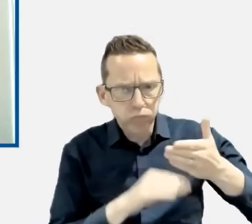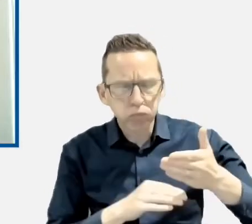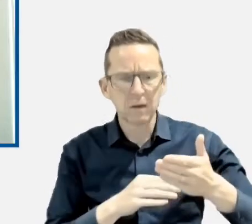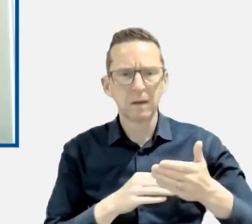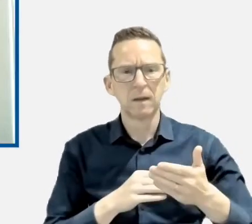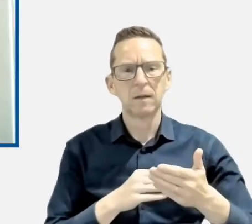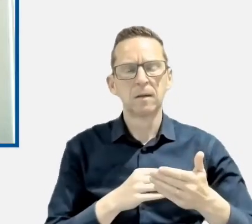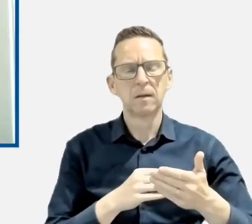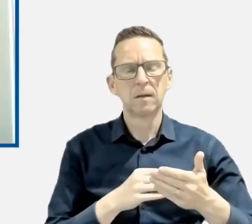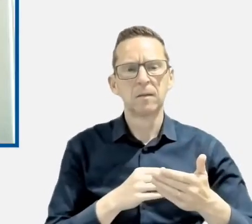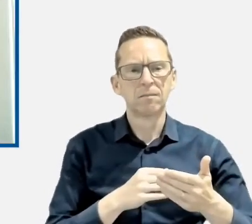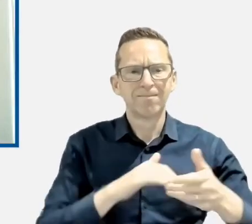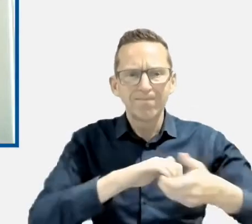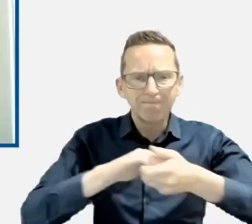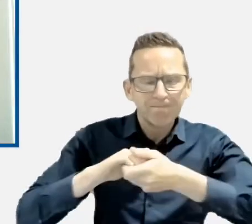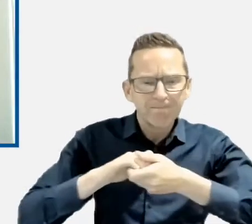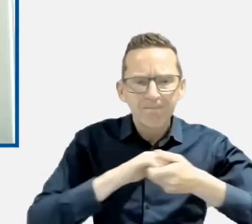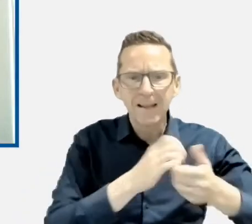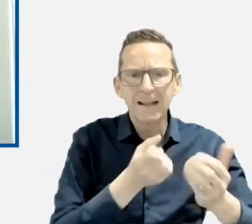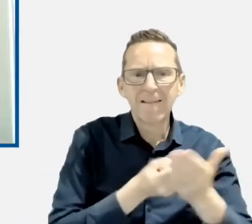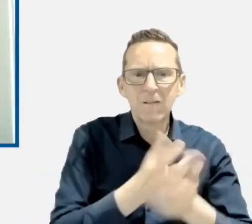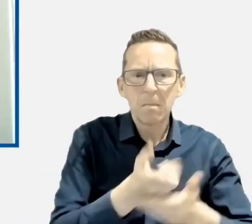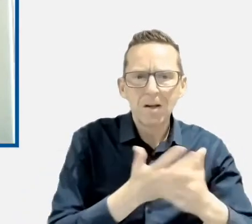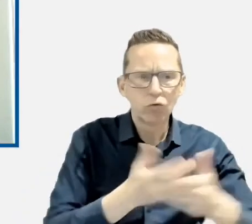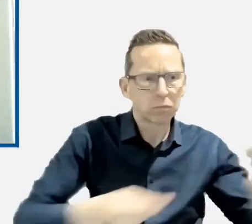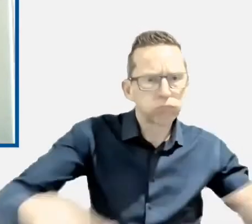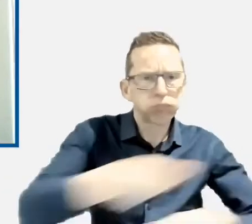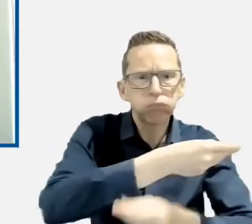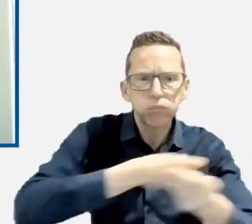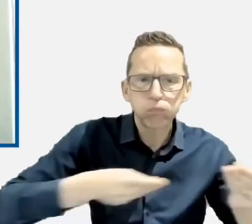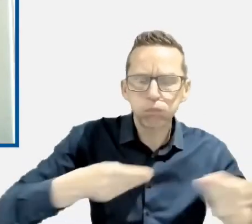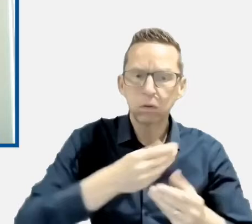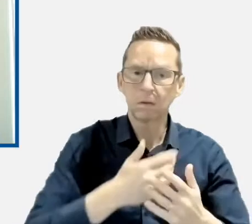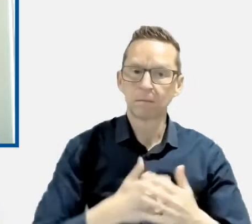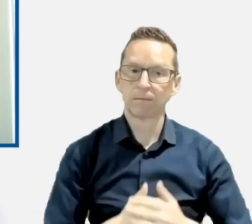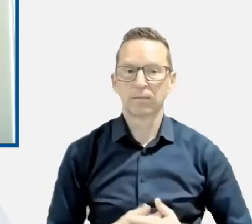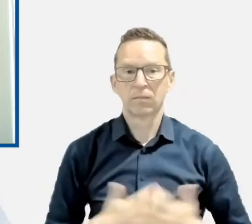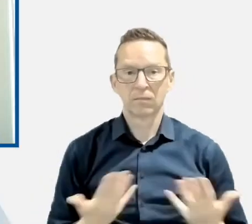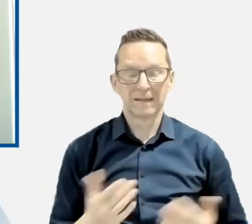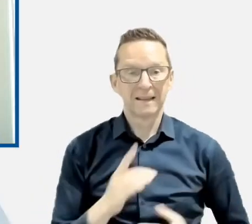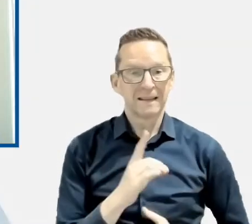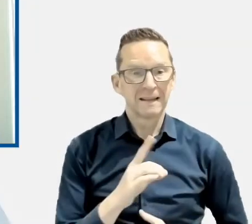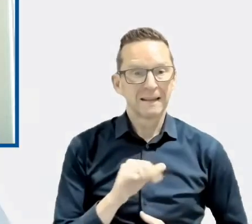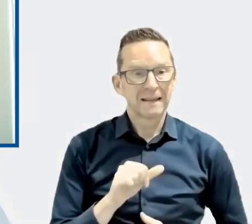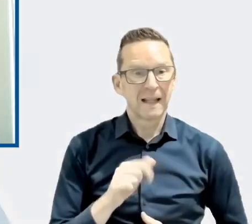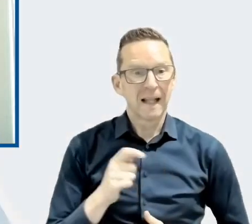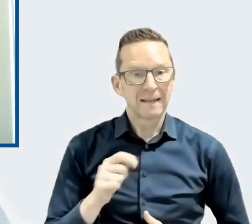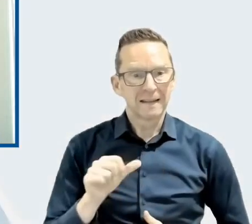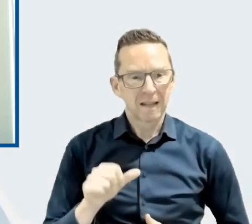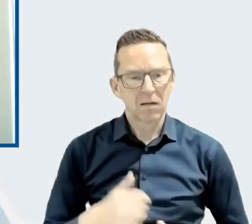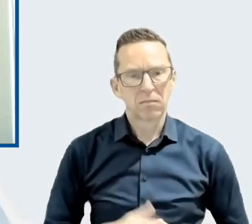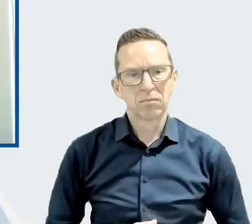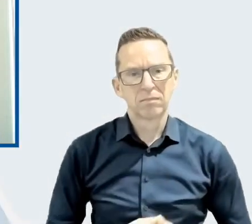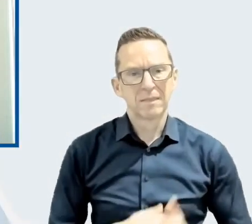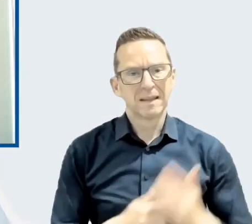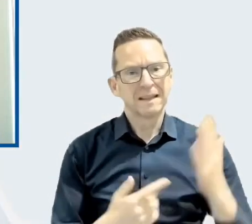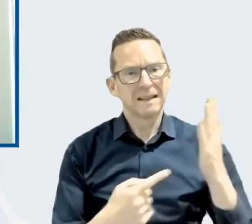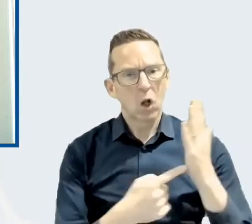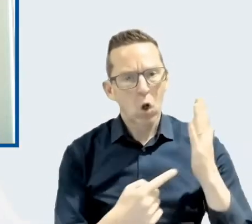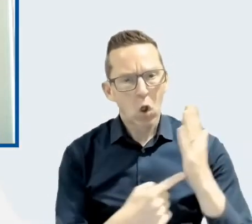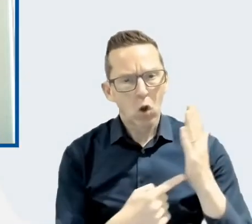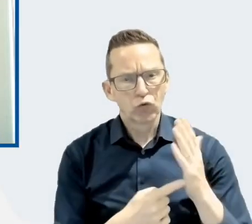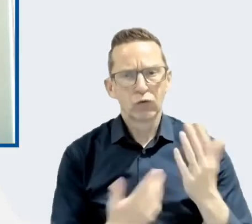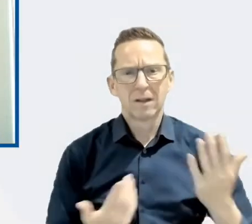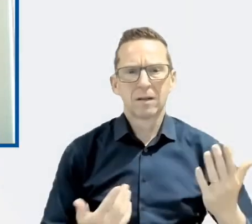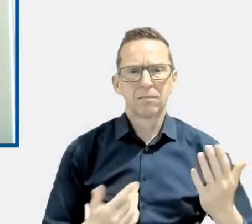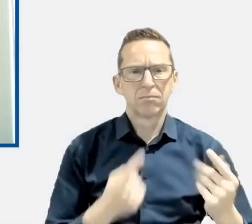data, technology, methodologies, and any resulting risk information, keeping in mind that the risk